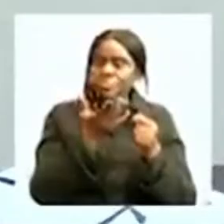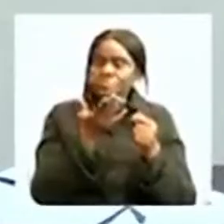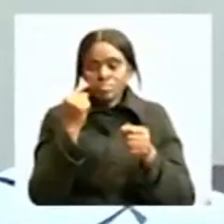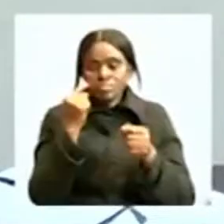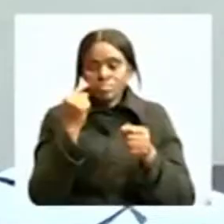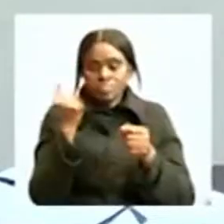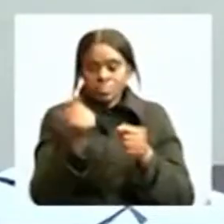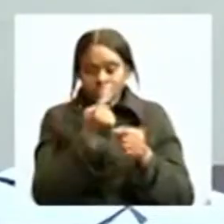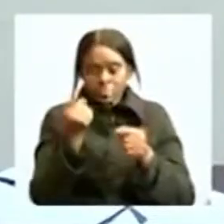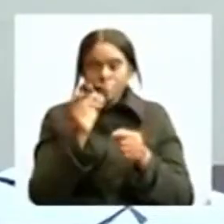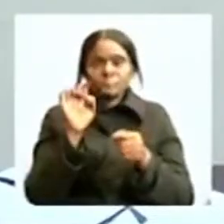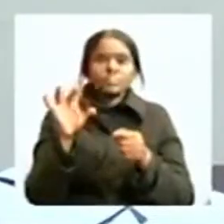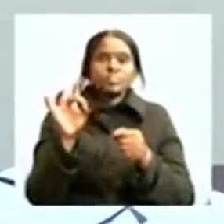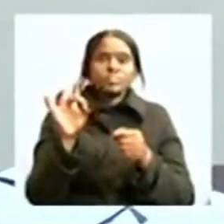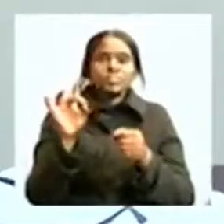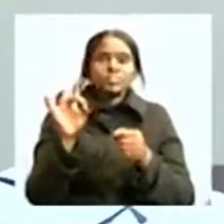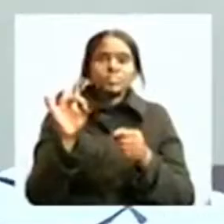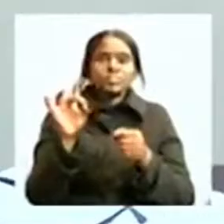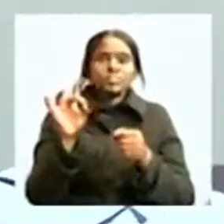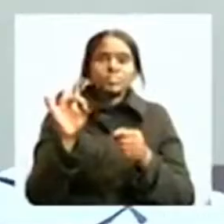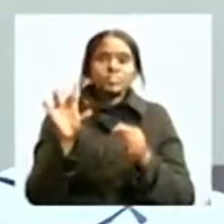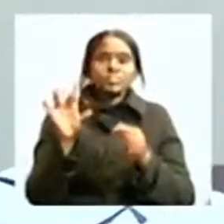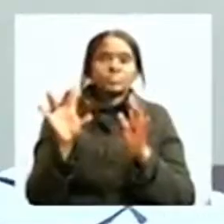Is on its own